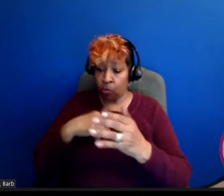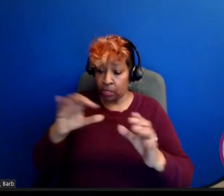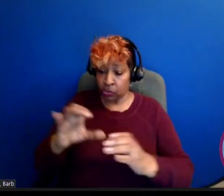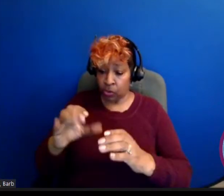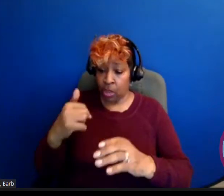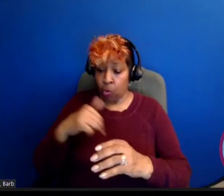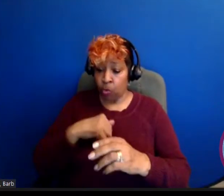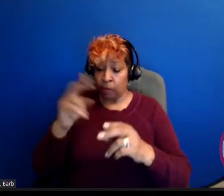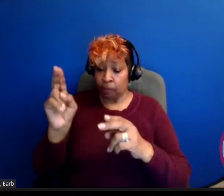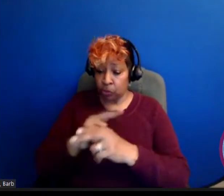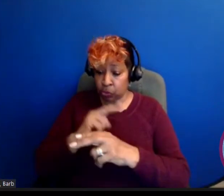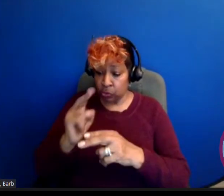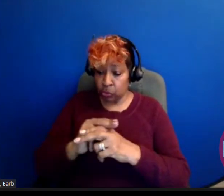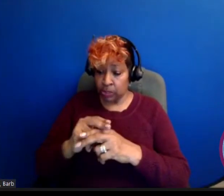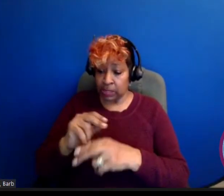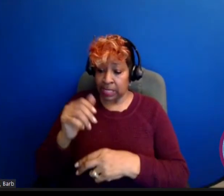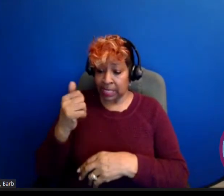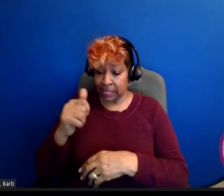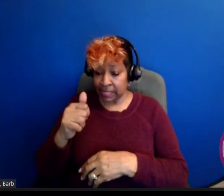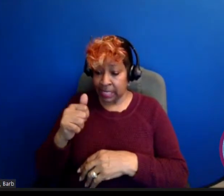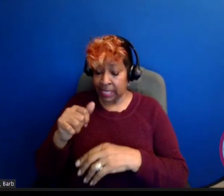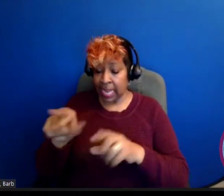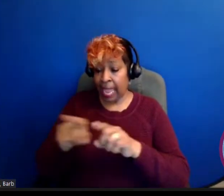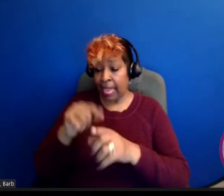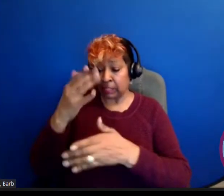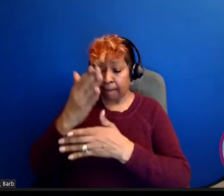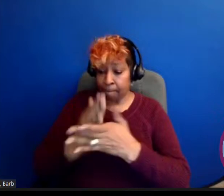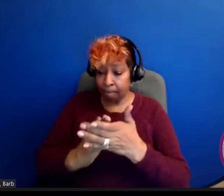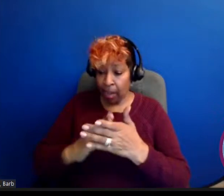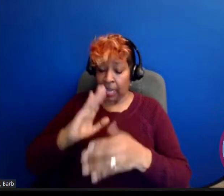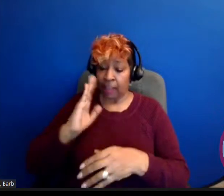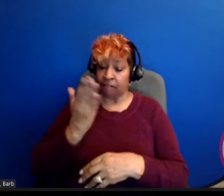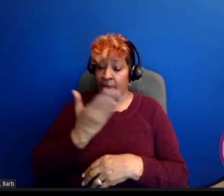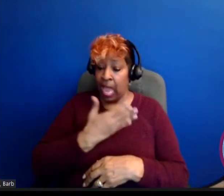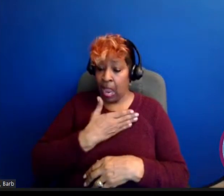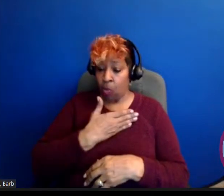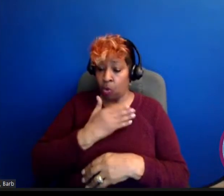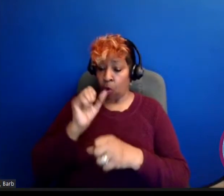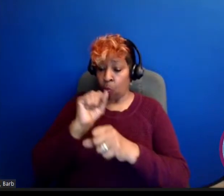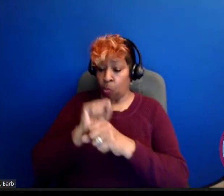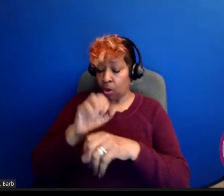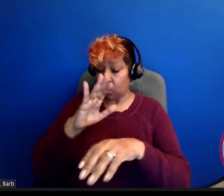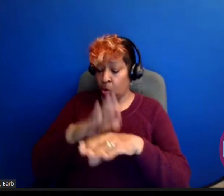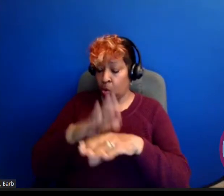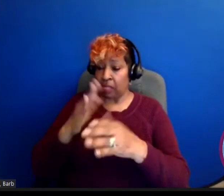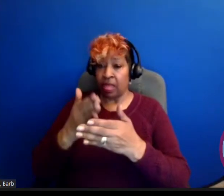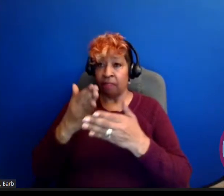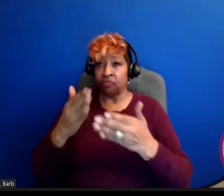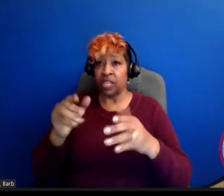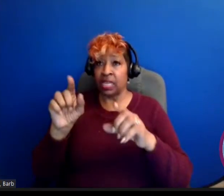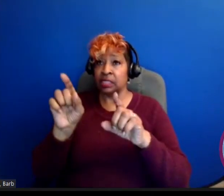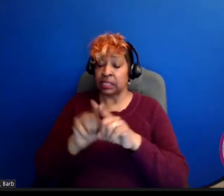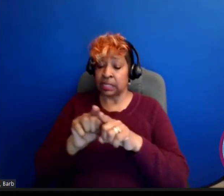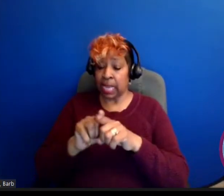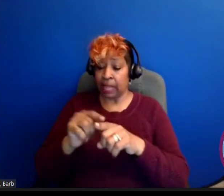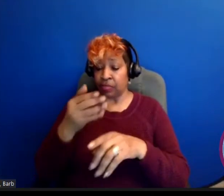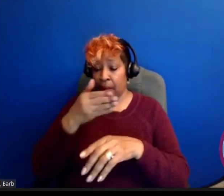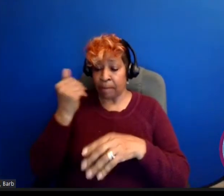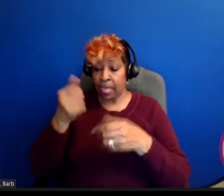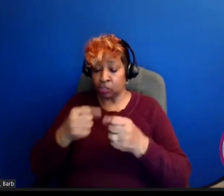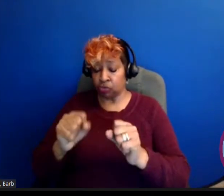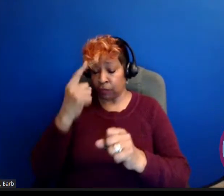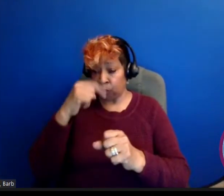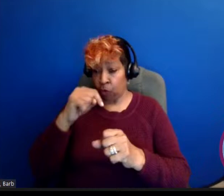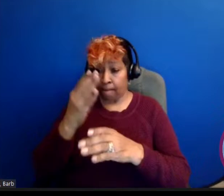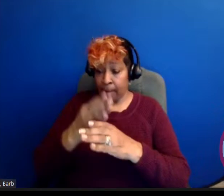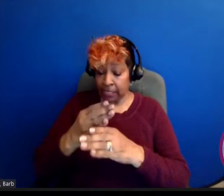10 as a part of our work on things like the Better Streets for Buses